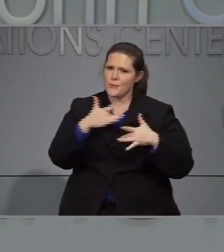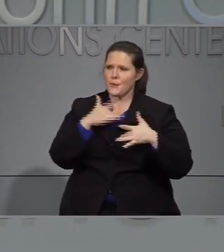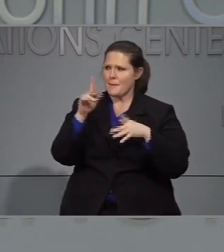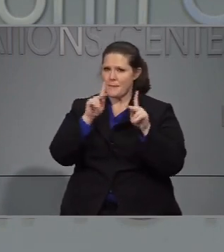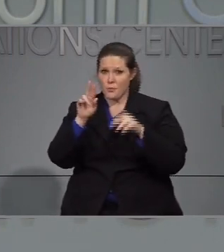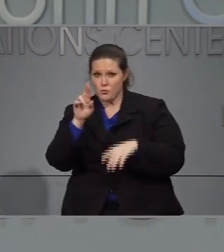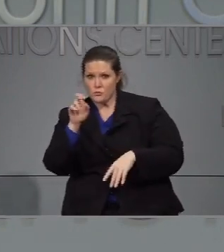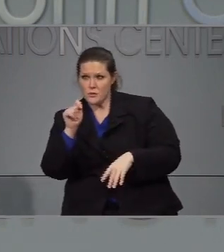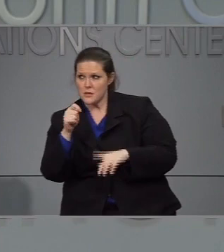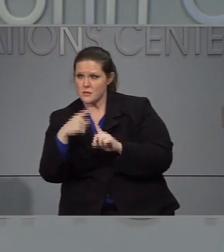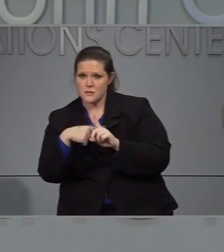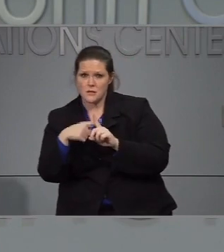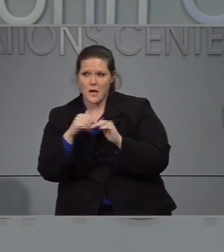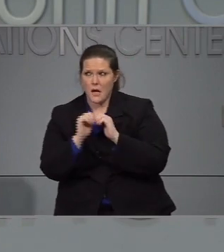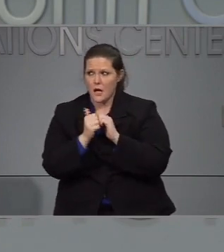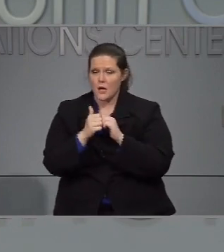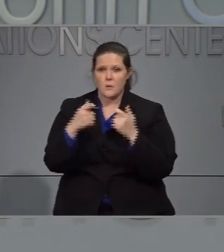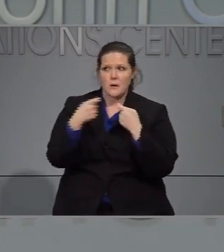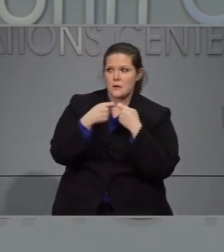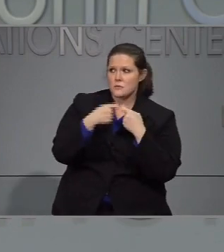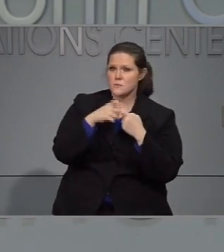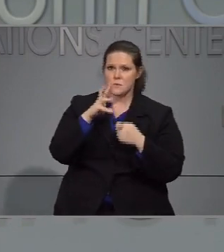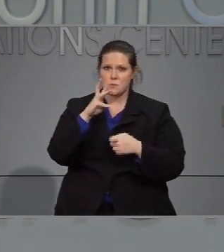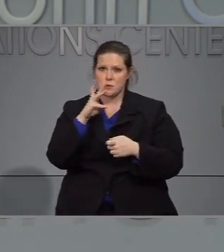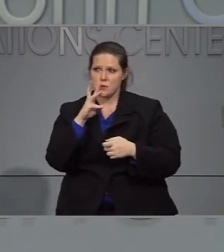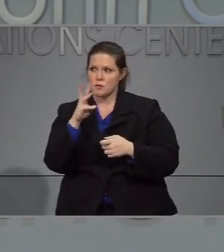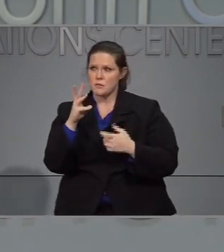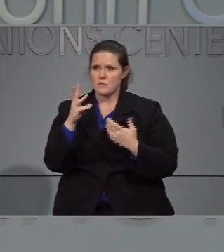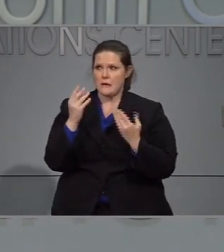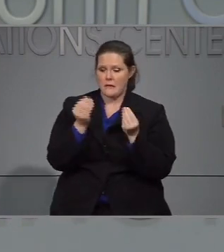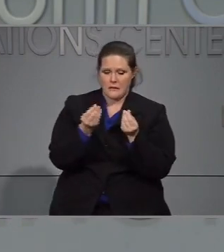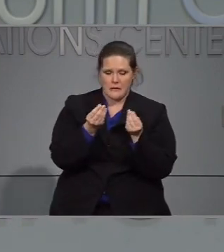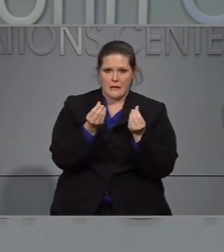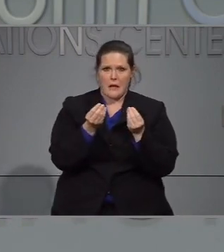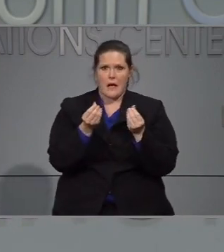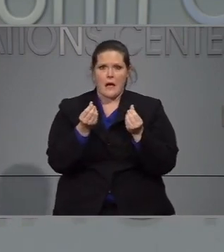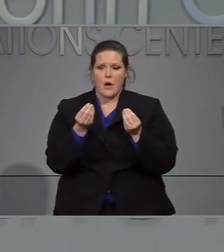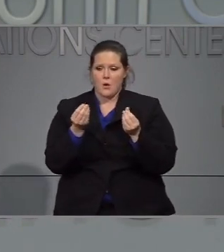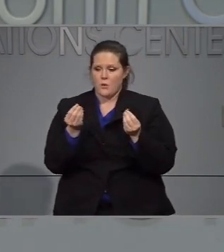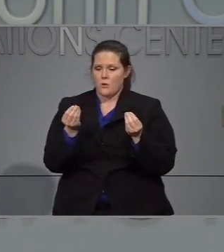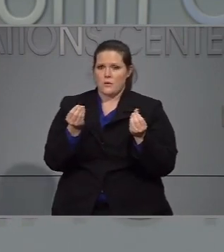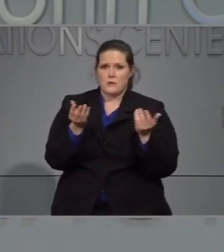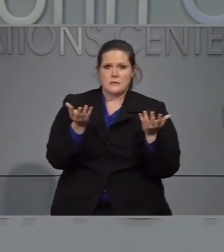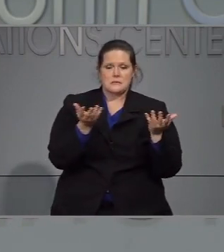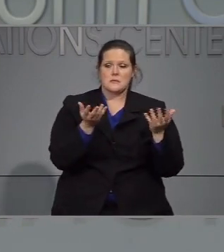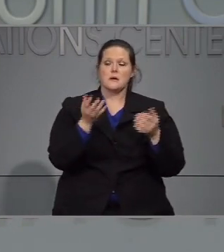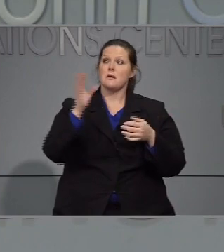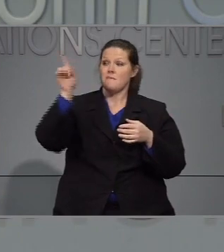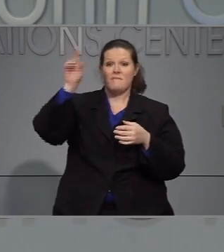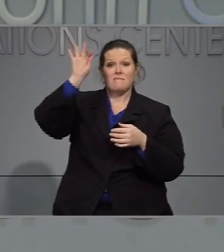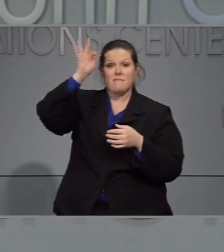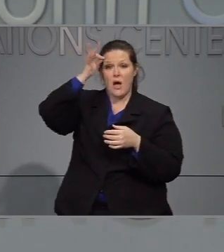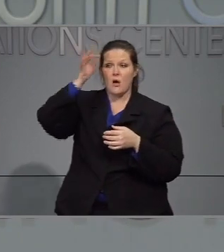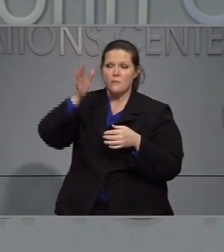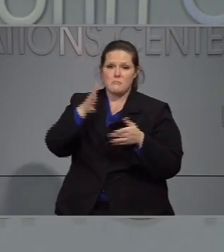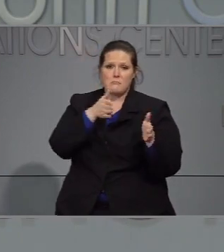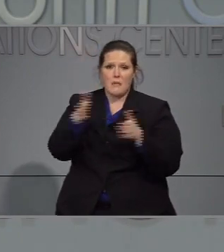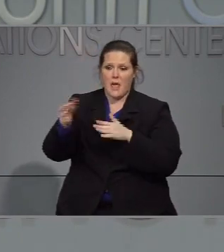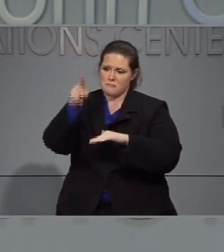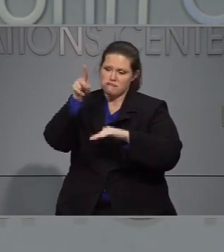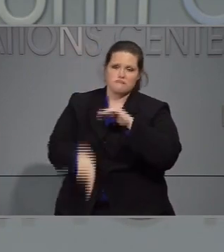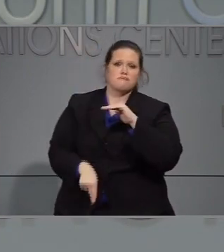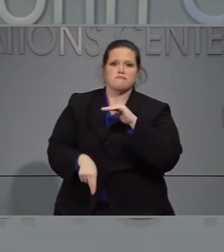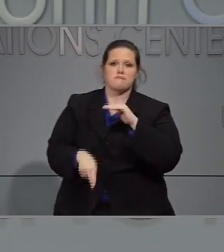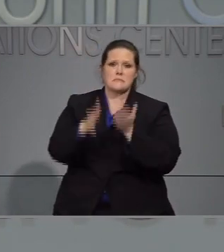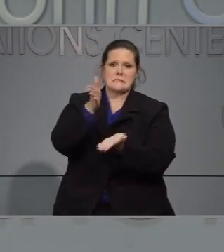federal unemployment benefits that were helping to cover those bills will be cut off abruptly due to